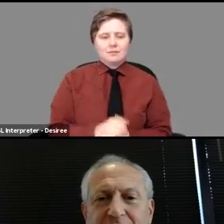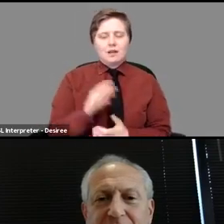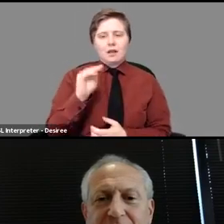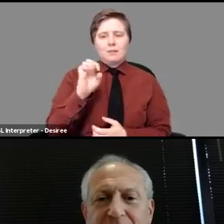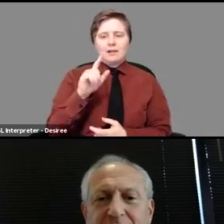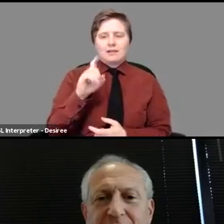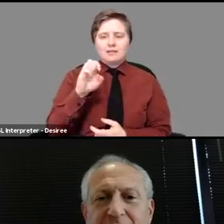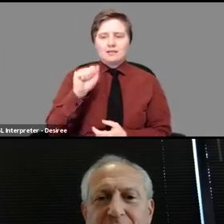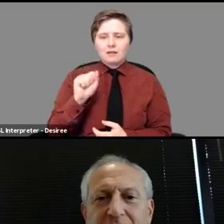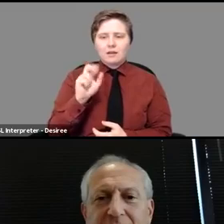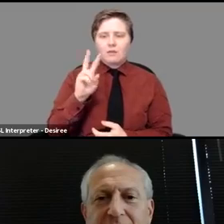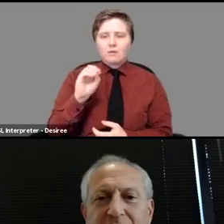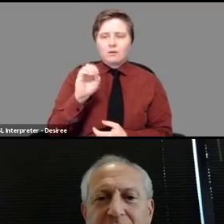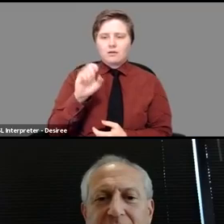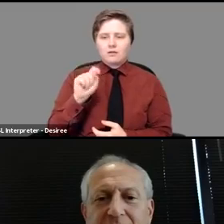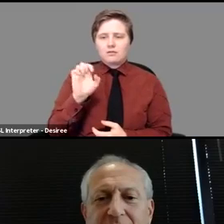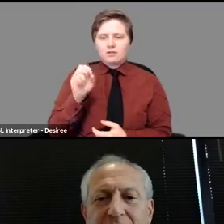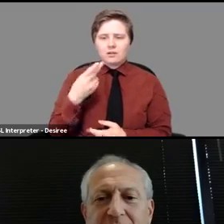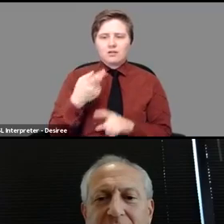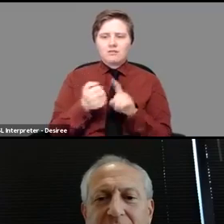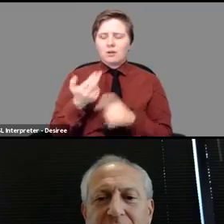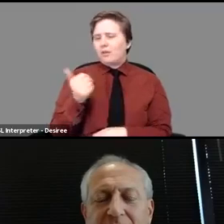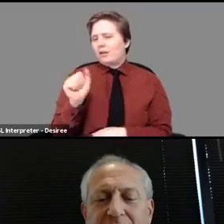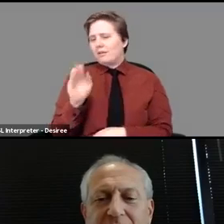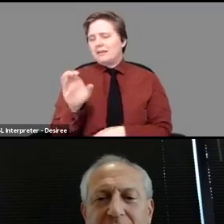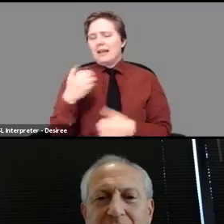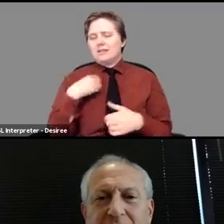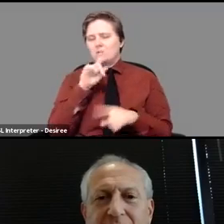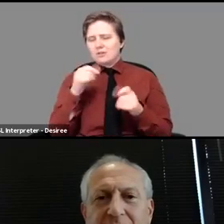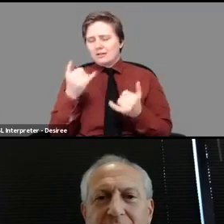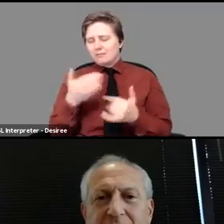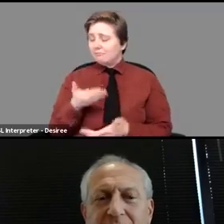from 13 ABC has a question now. Melissa?